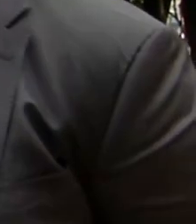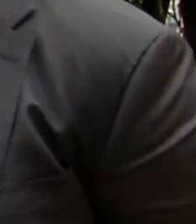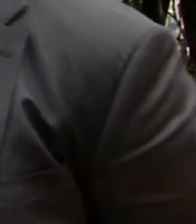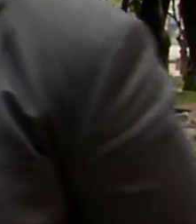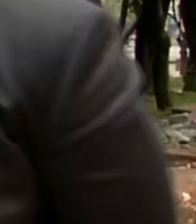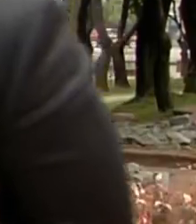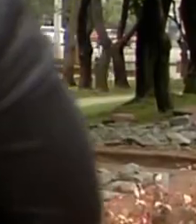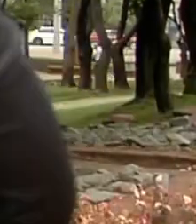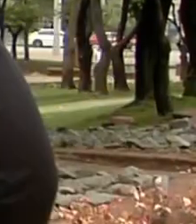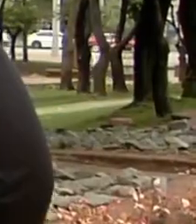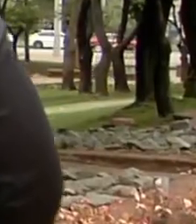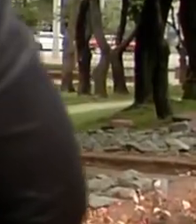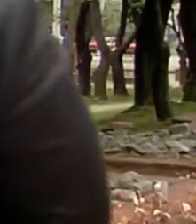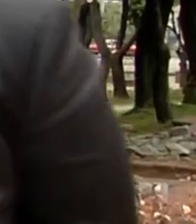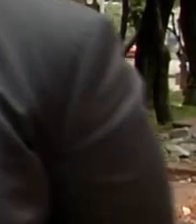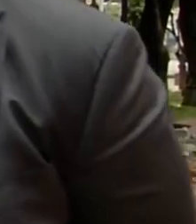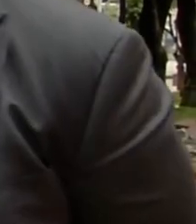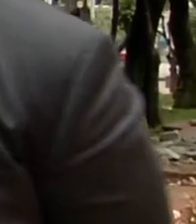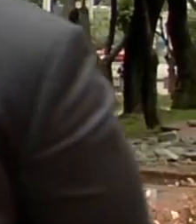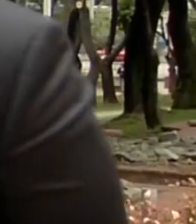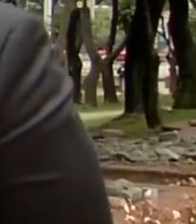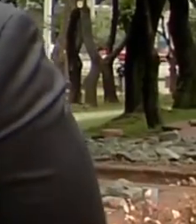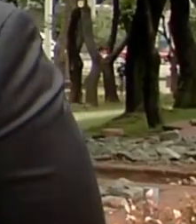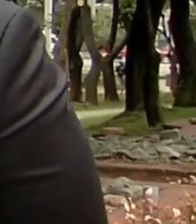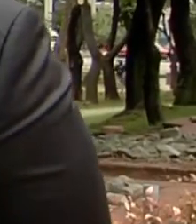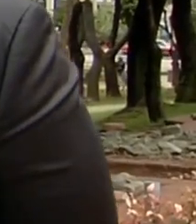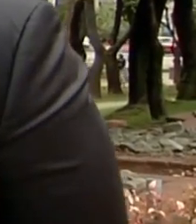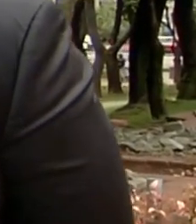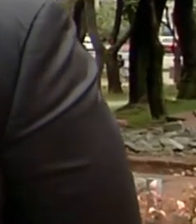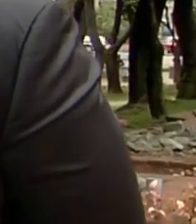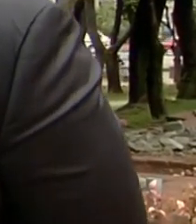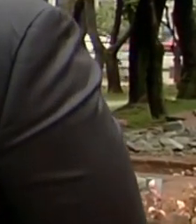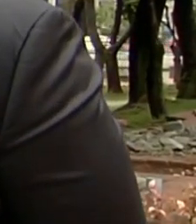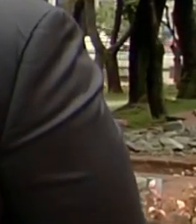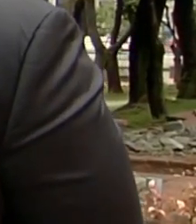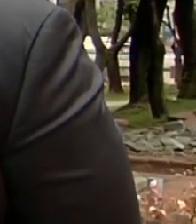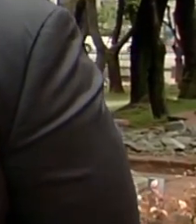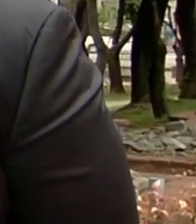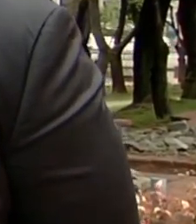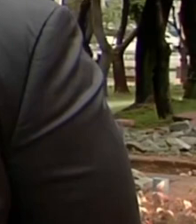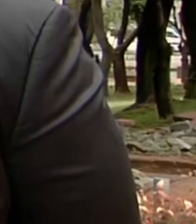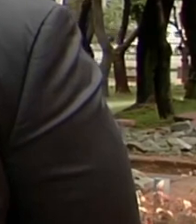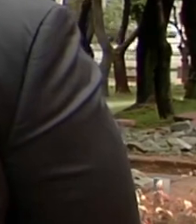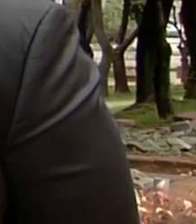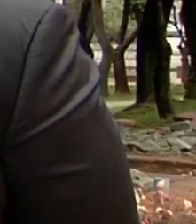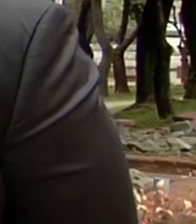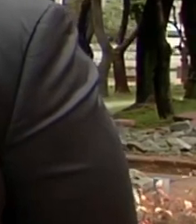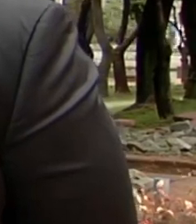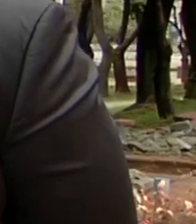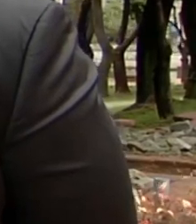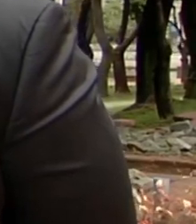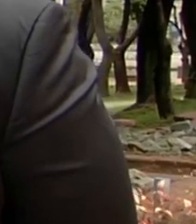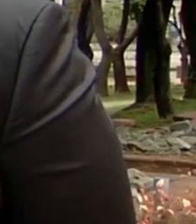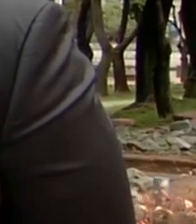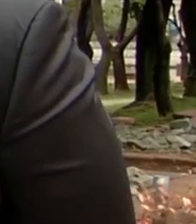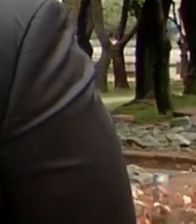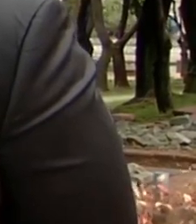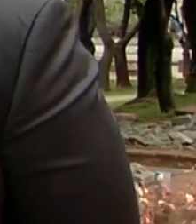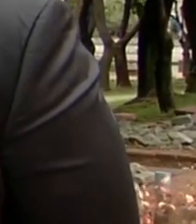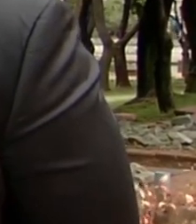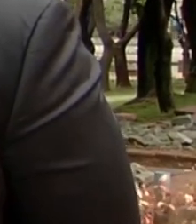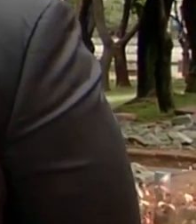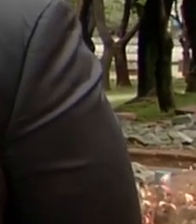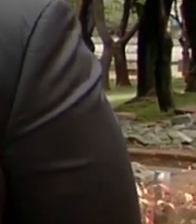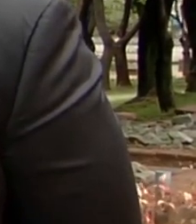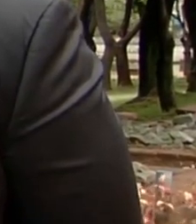was your resolution? The PEC met during the course of the day in a special PEC meeting, saying that your provincial secretary, TK Ngiza, and your provincial chairperson,